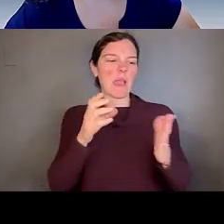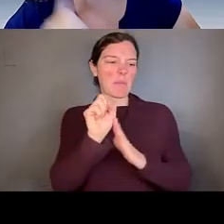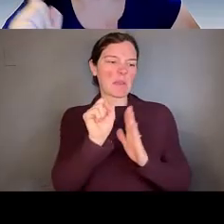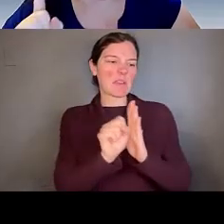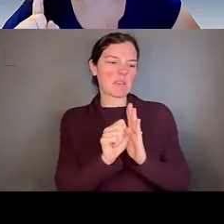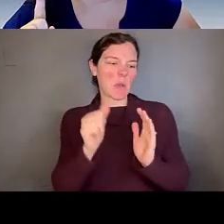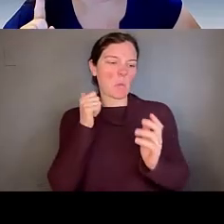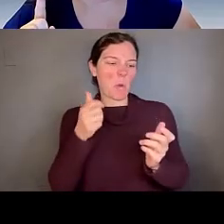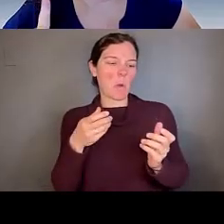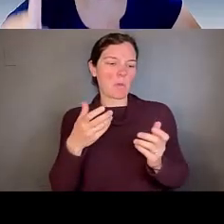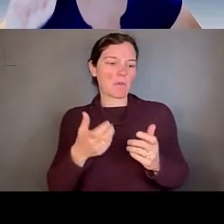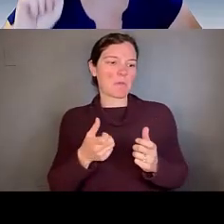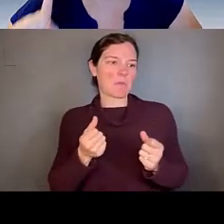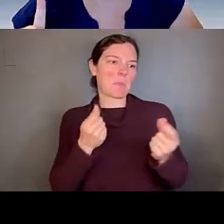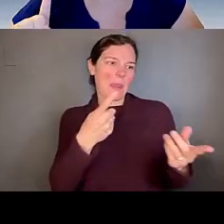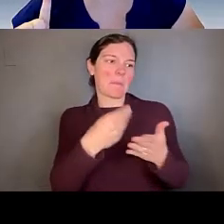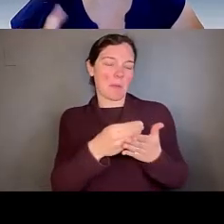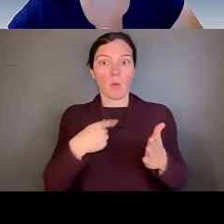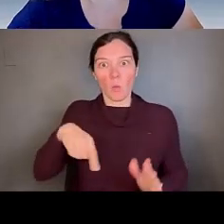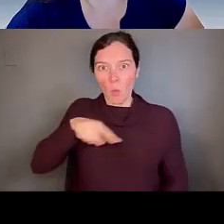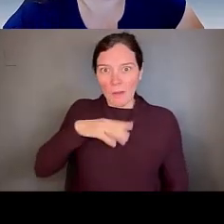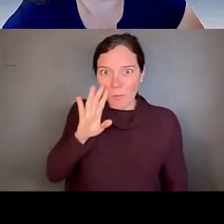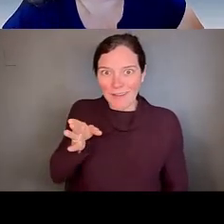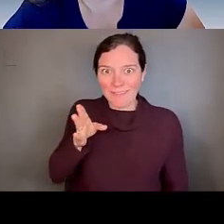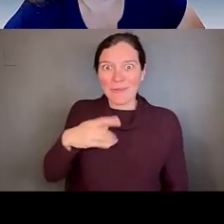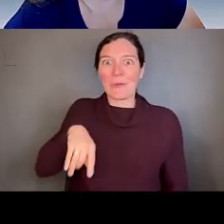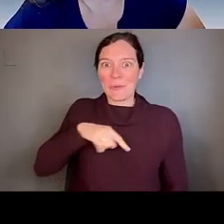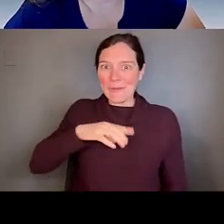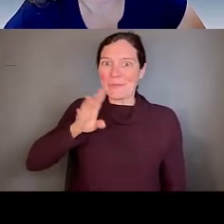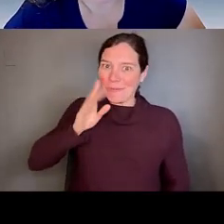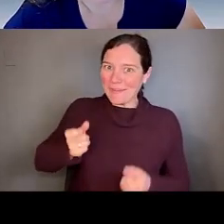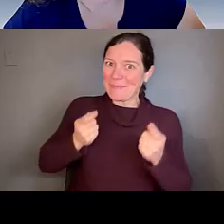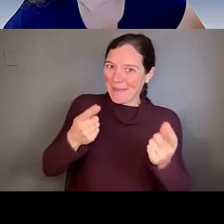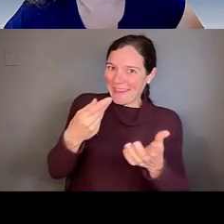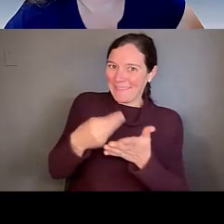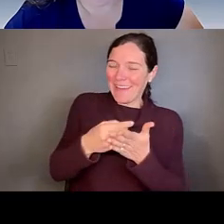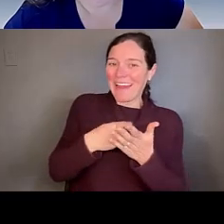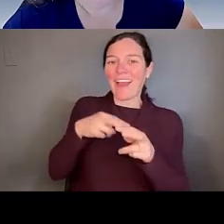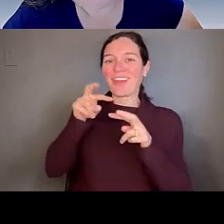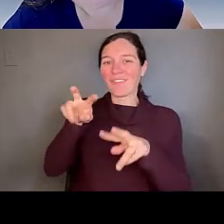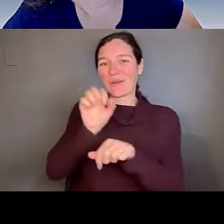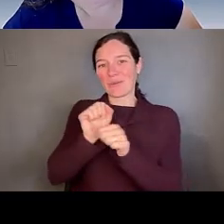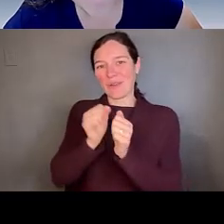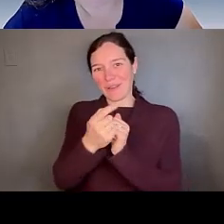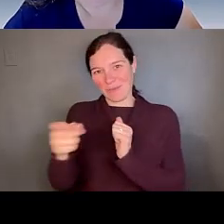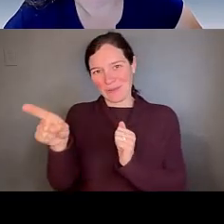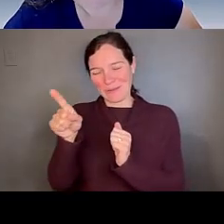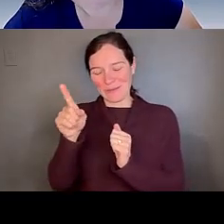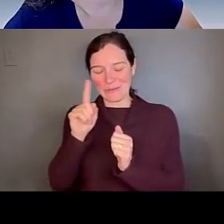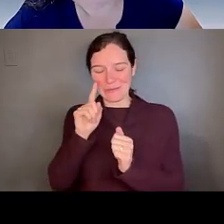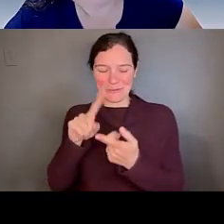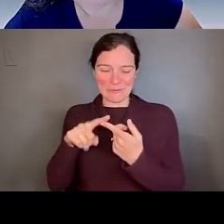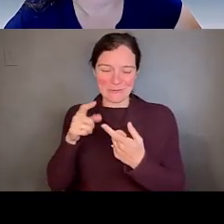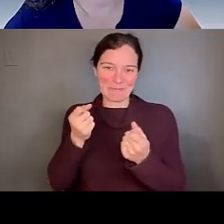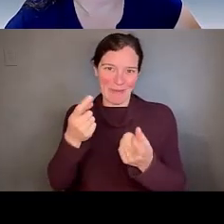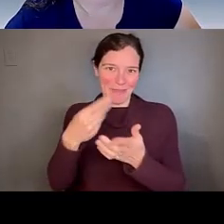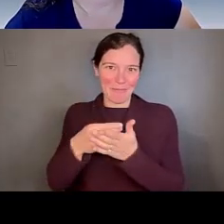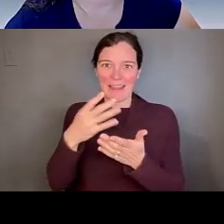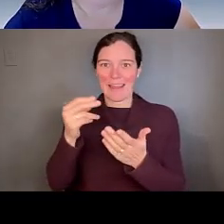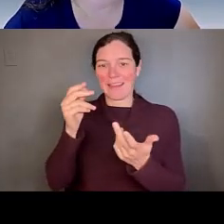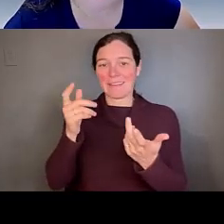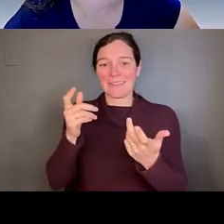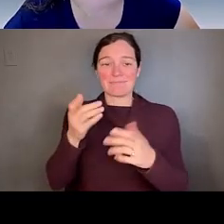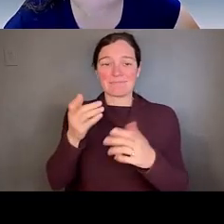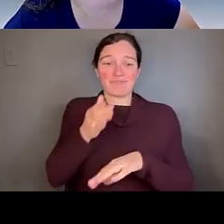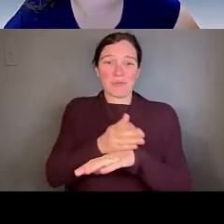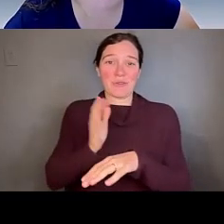are going to spend the money. We're going to spend the money. We're going to do it. So I look forward to working with you all to do that, and building out the extraordinary work of our